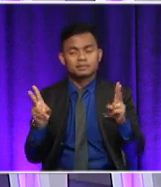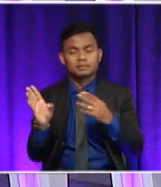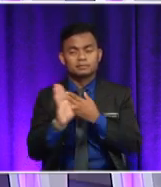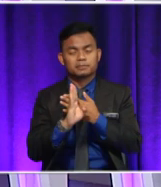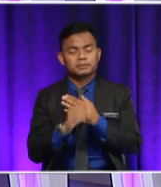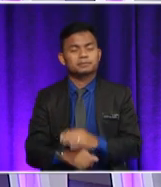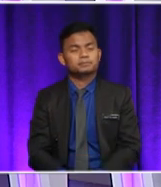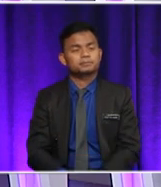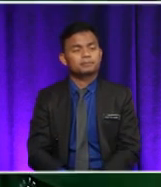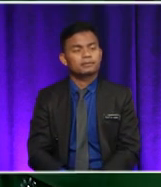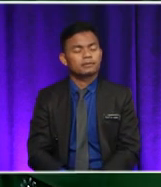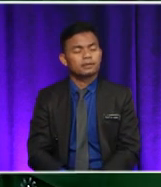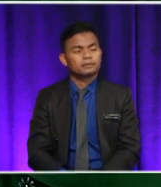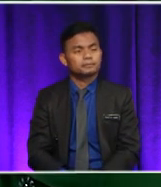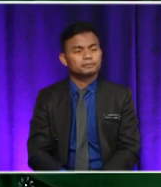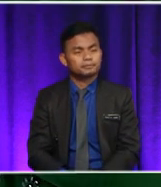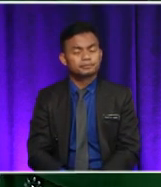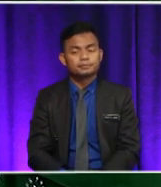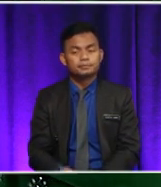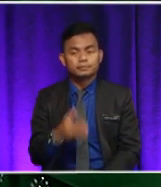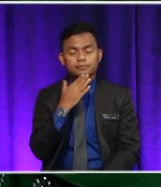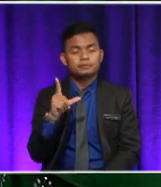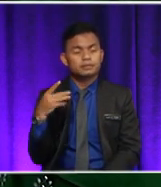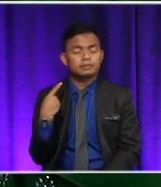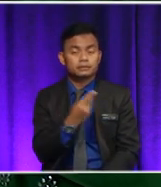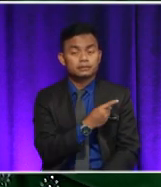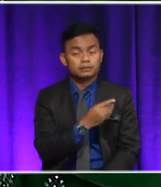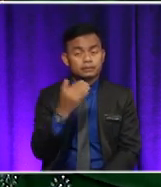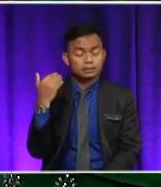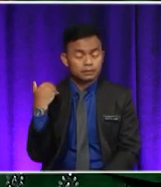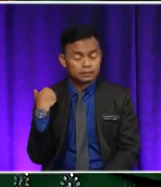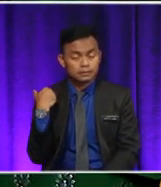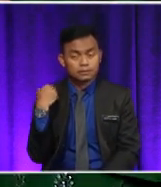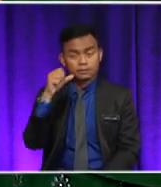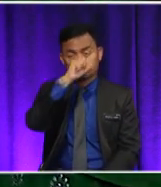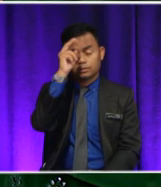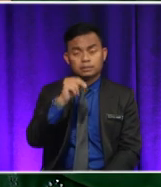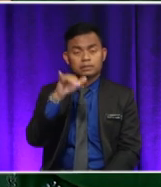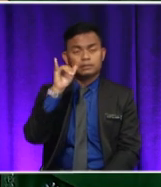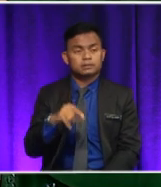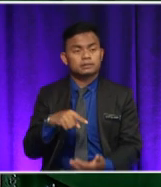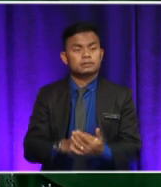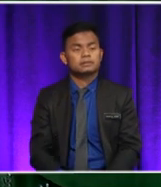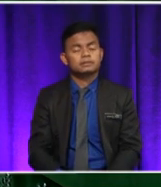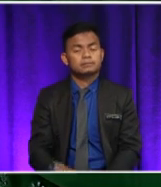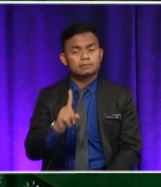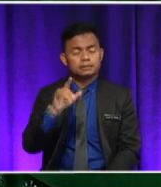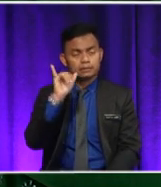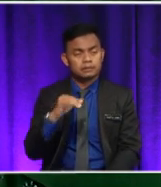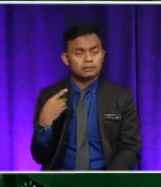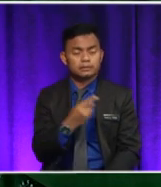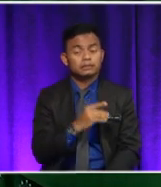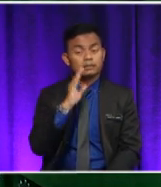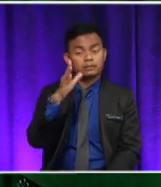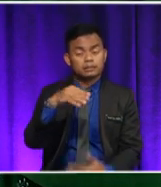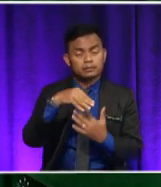Okay, next we have this question. I think I know which one you would prefer, Hanif. Easily. Yeah, would you rather go for